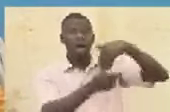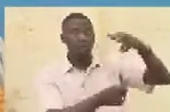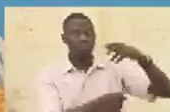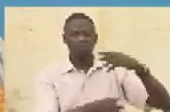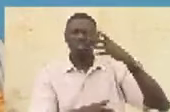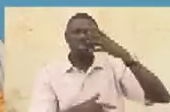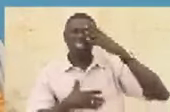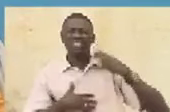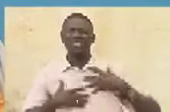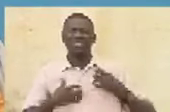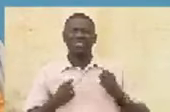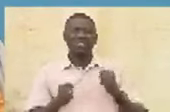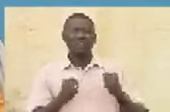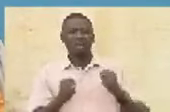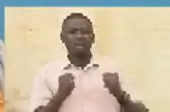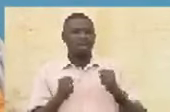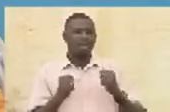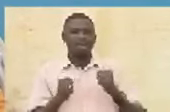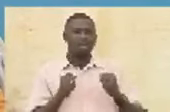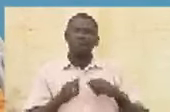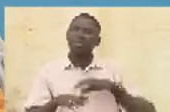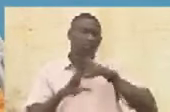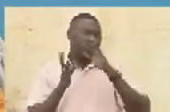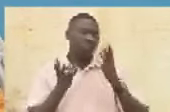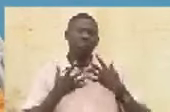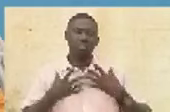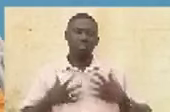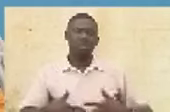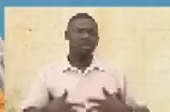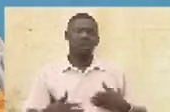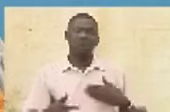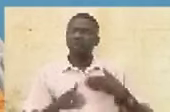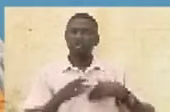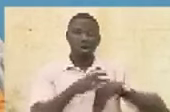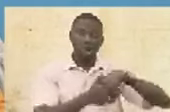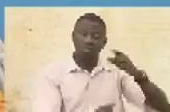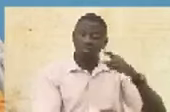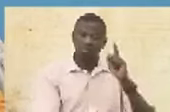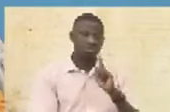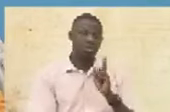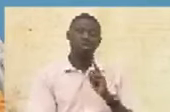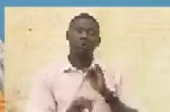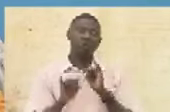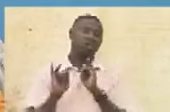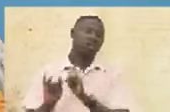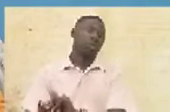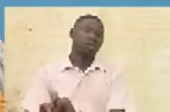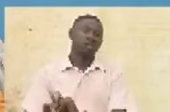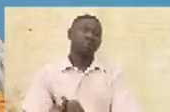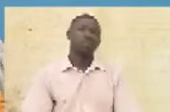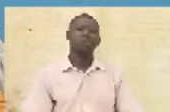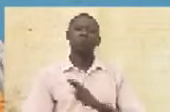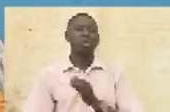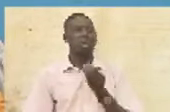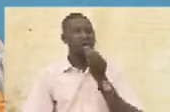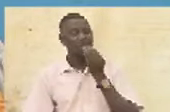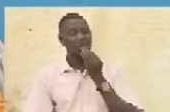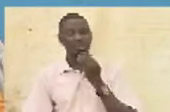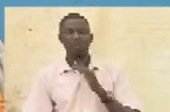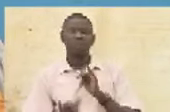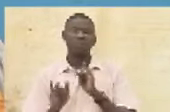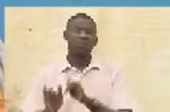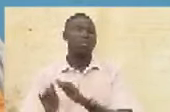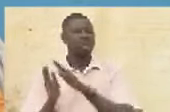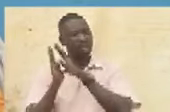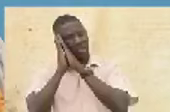If the sun gets hot, I start shaking all over. I will not go out under the sun. I will not eat. I remain